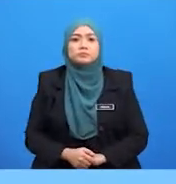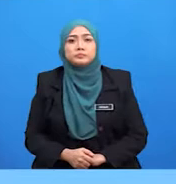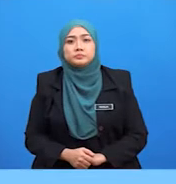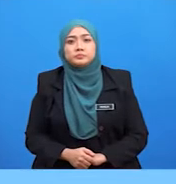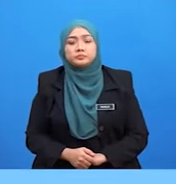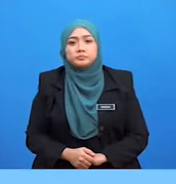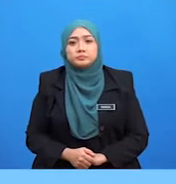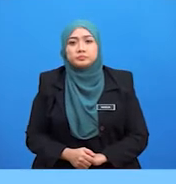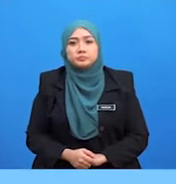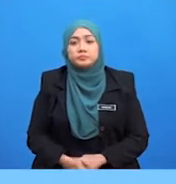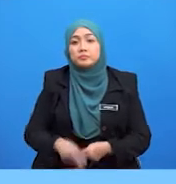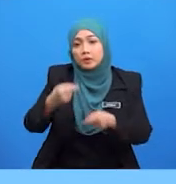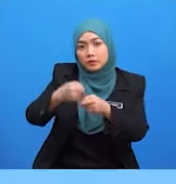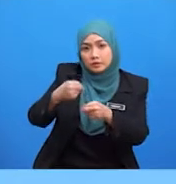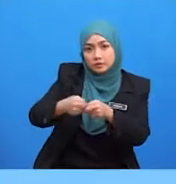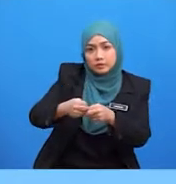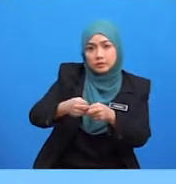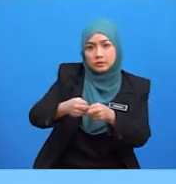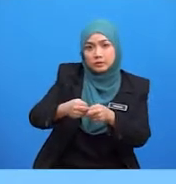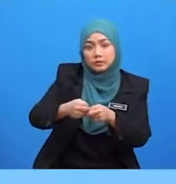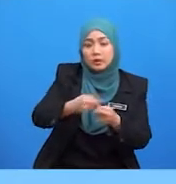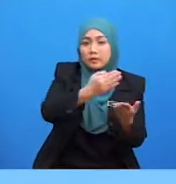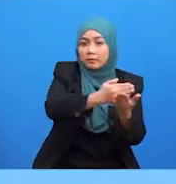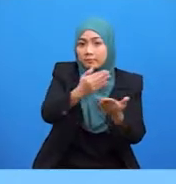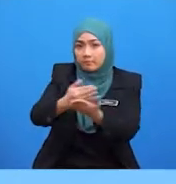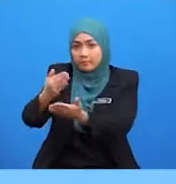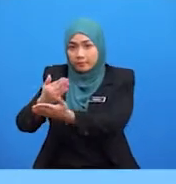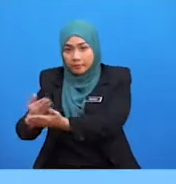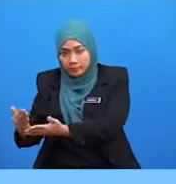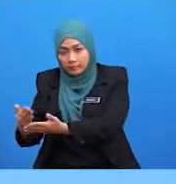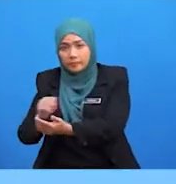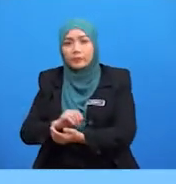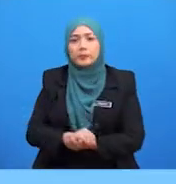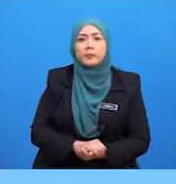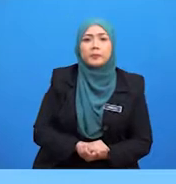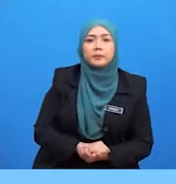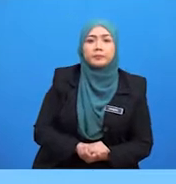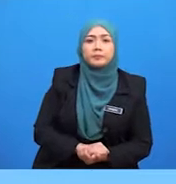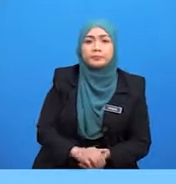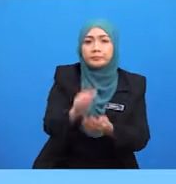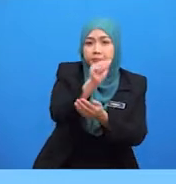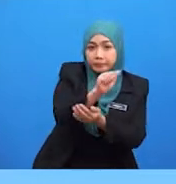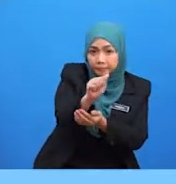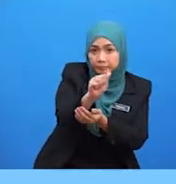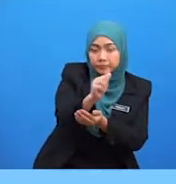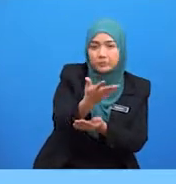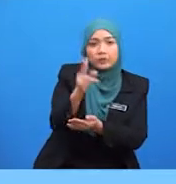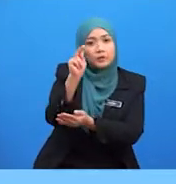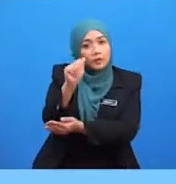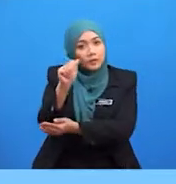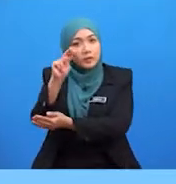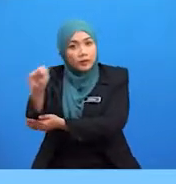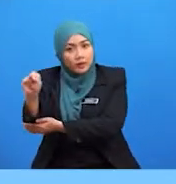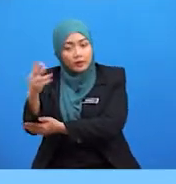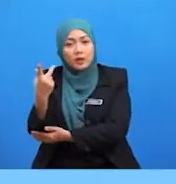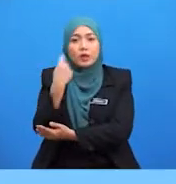Adjectives can be used as determiner or sometimes when you express your opinion and, of course, to